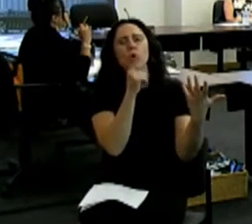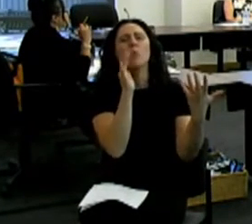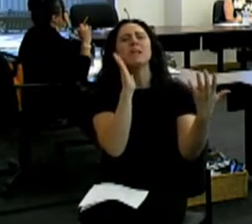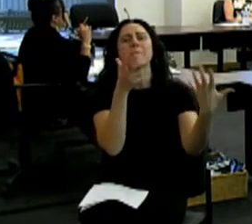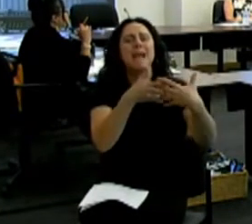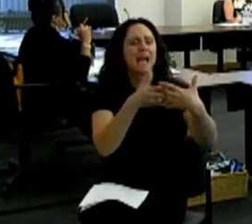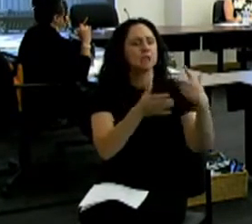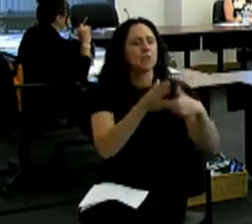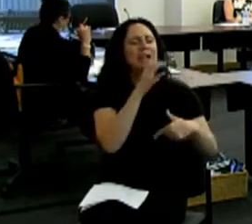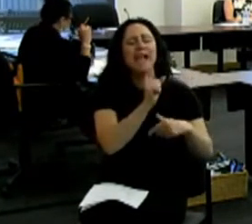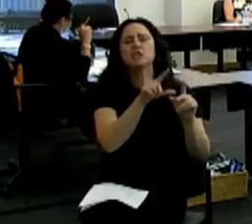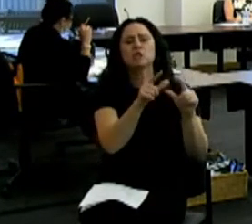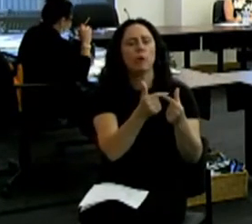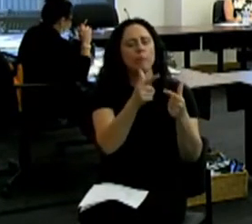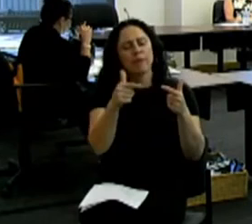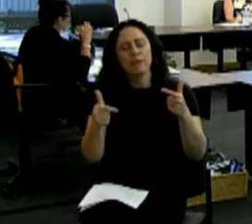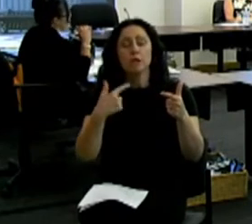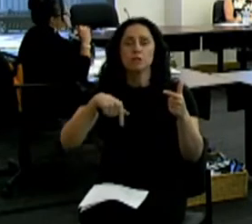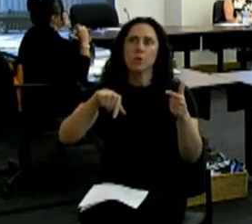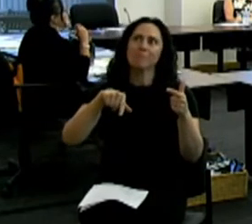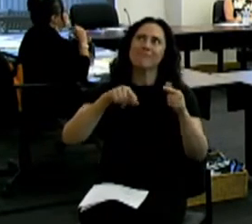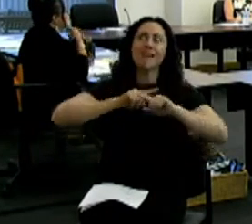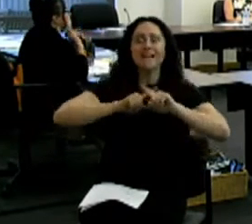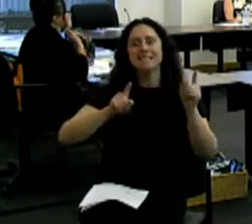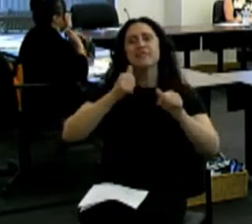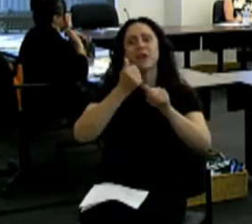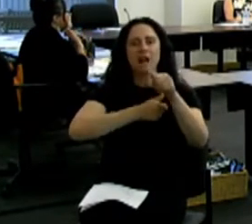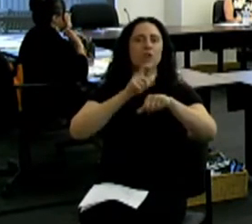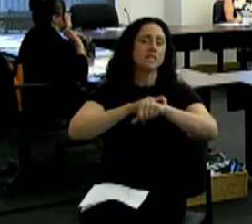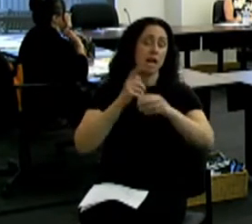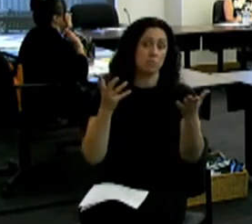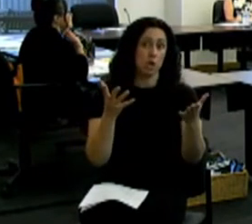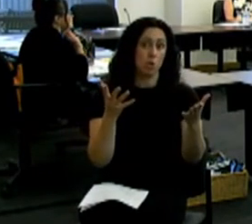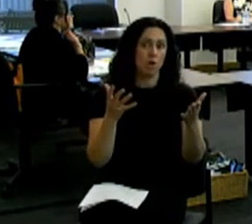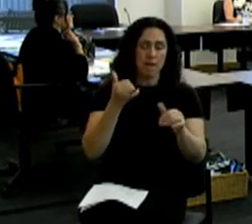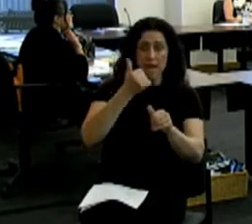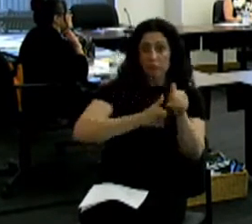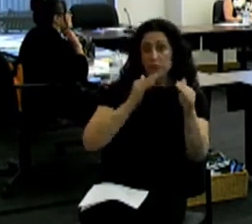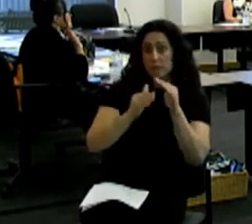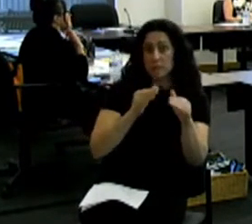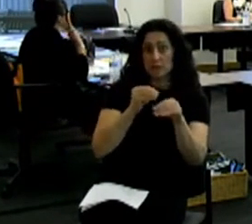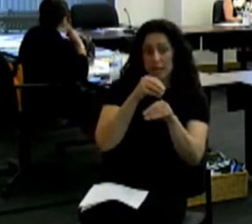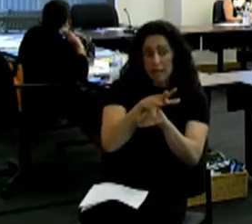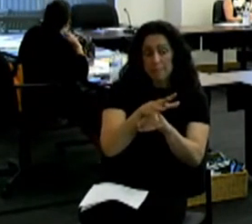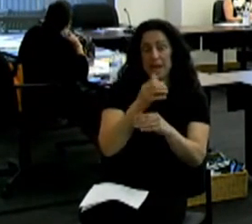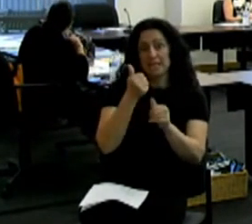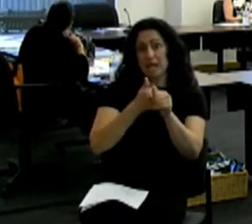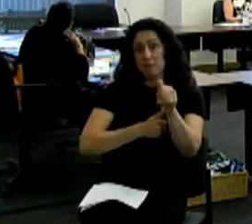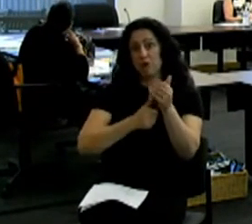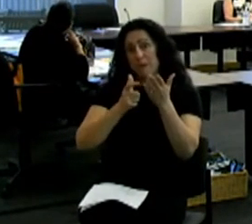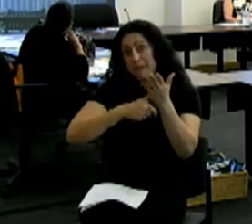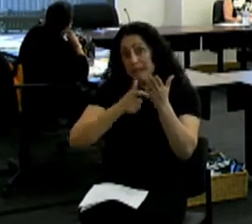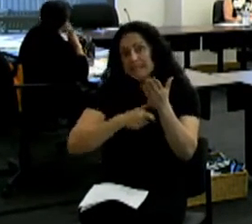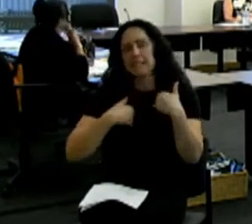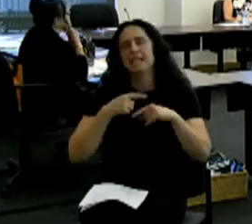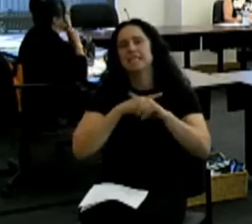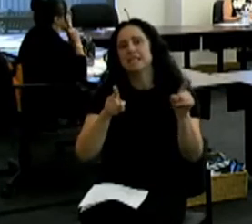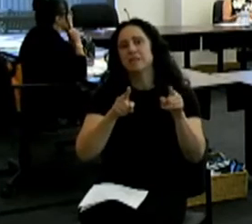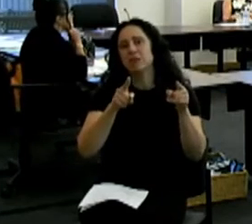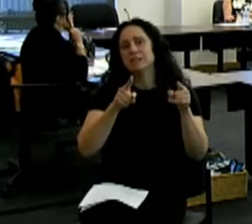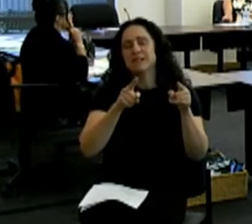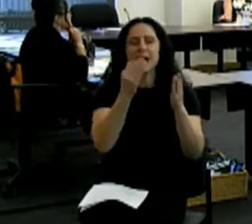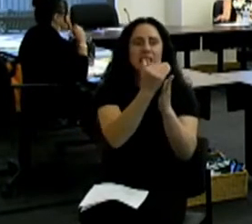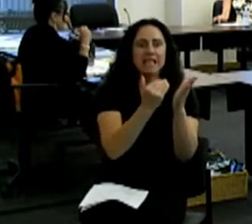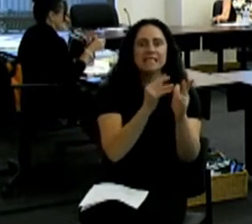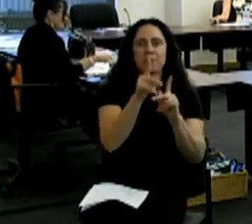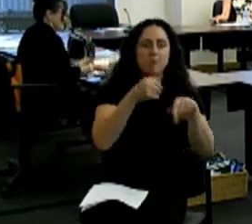know, and so we do it's different every single time. So every community impact piece in every magazine has a different query